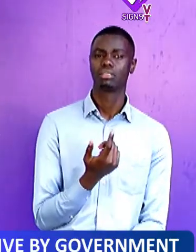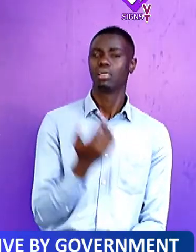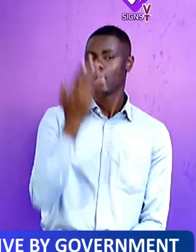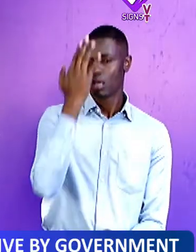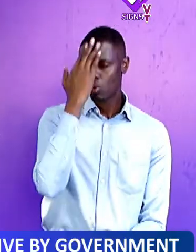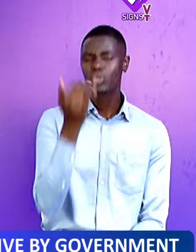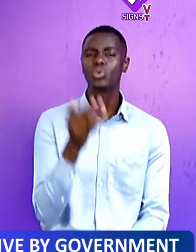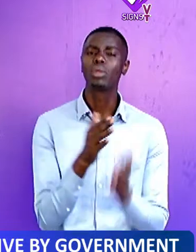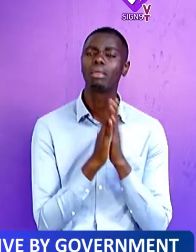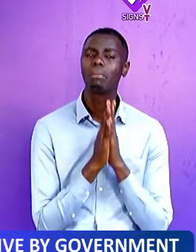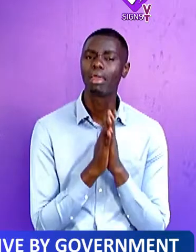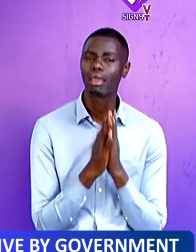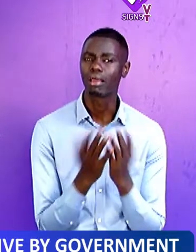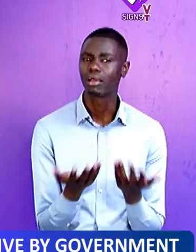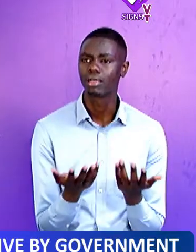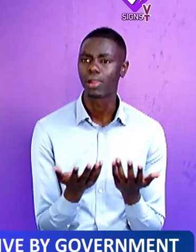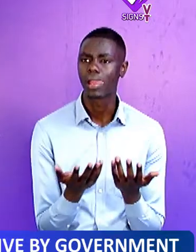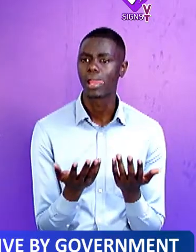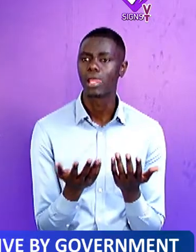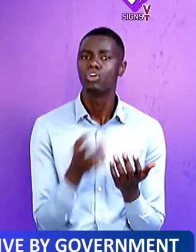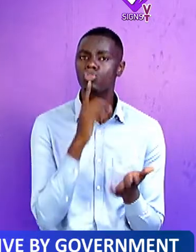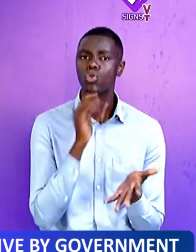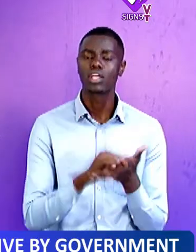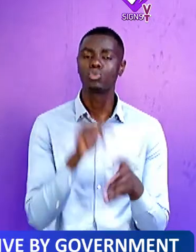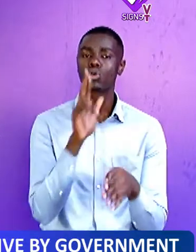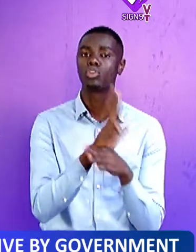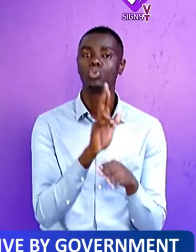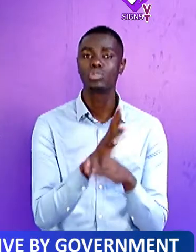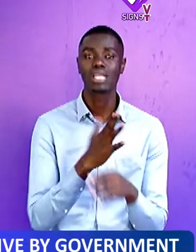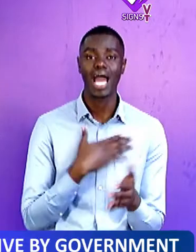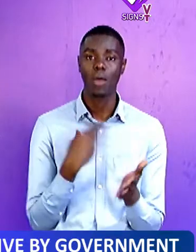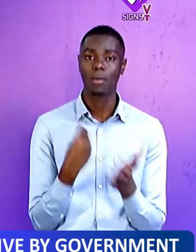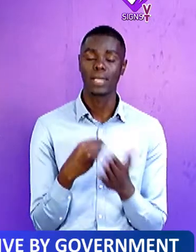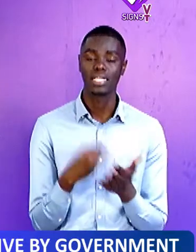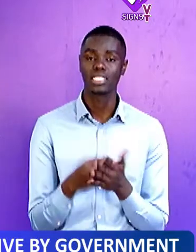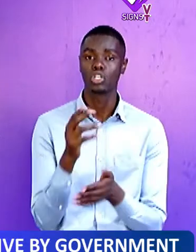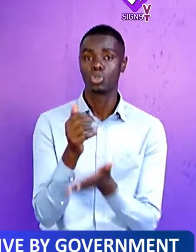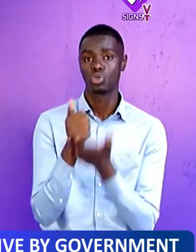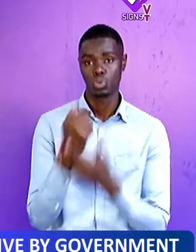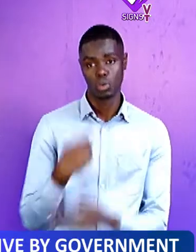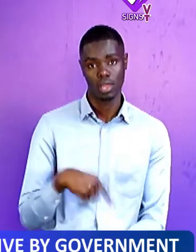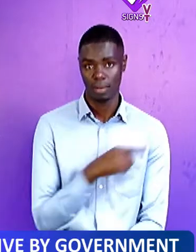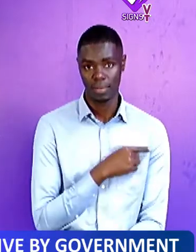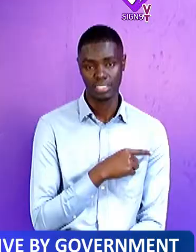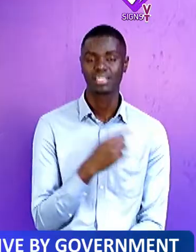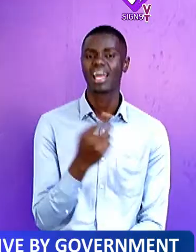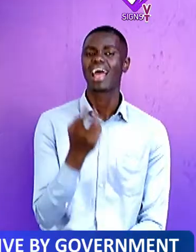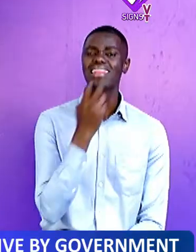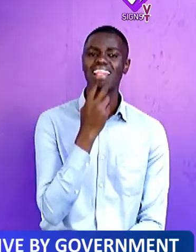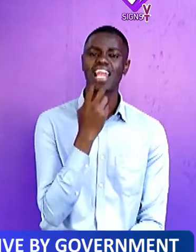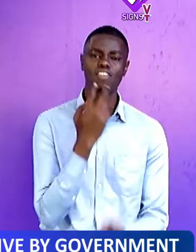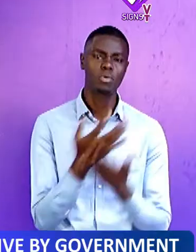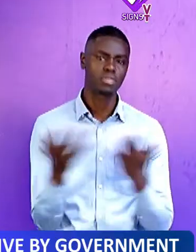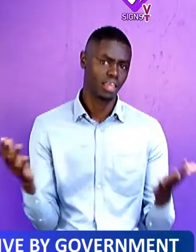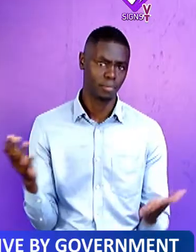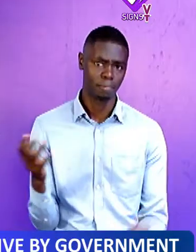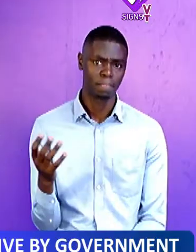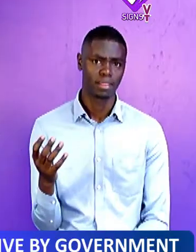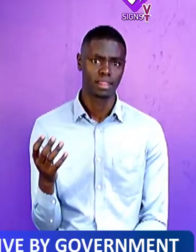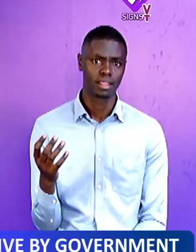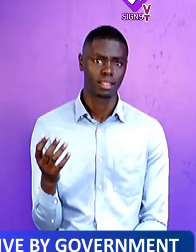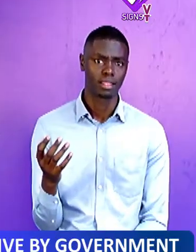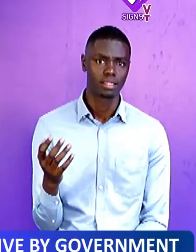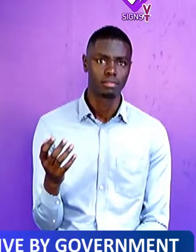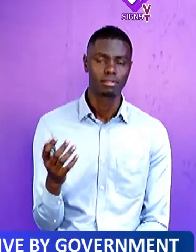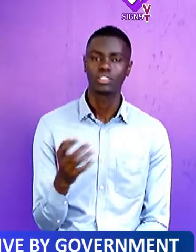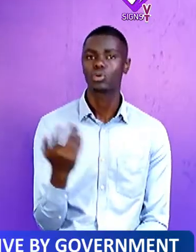should we beg so someone can use their money to help us? Now, look at even the most laughable thing. I'm not deviating. I'm going to